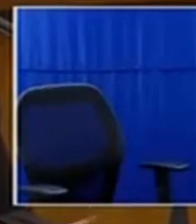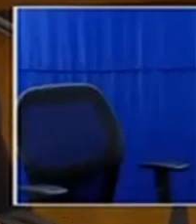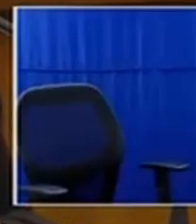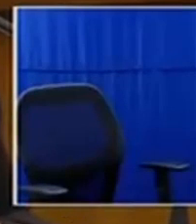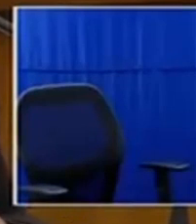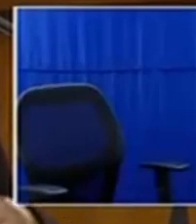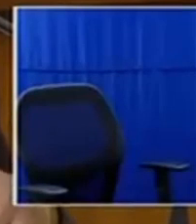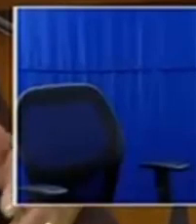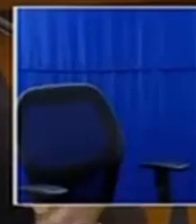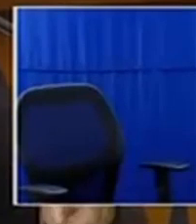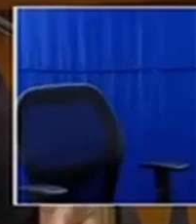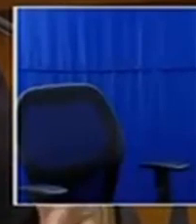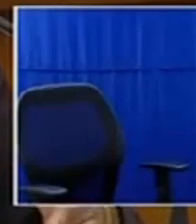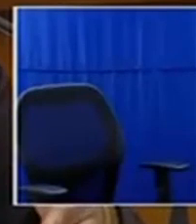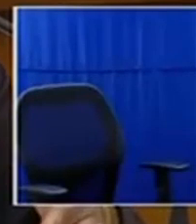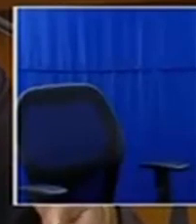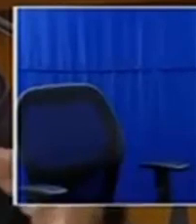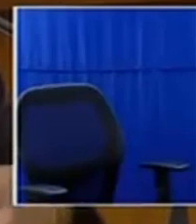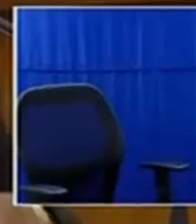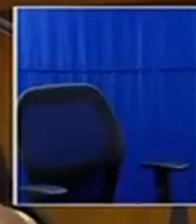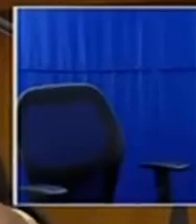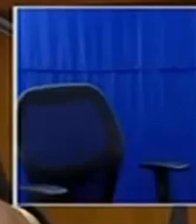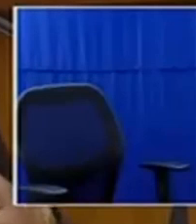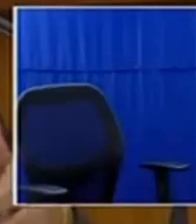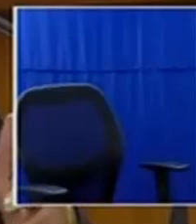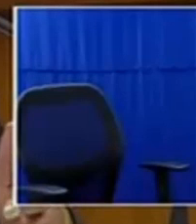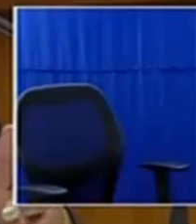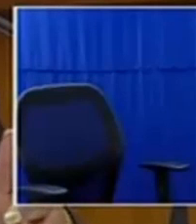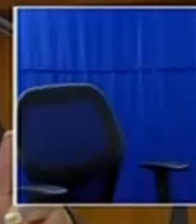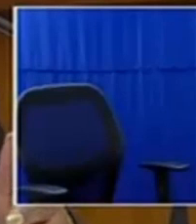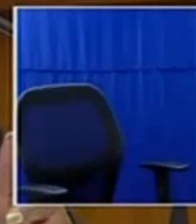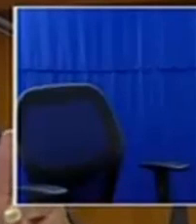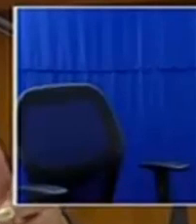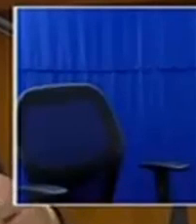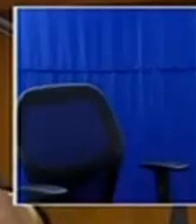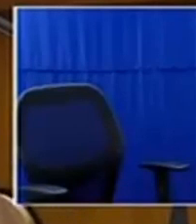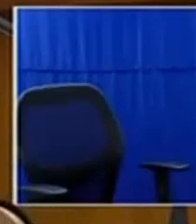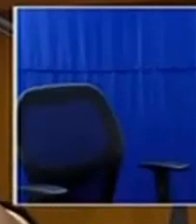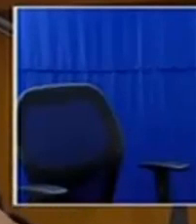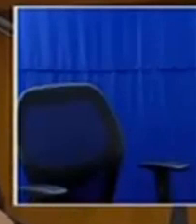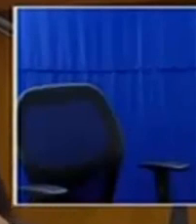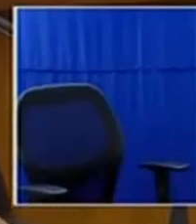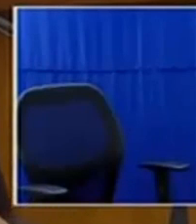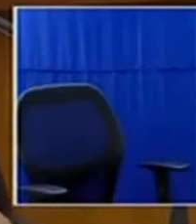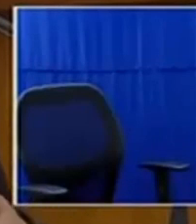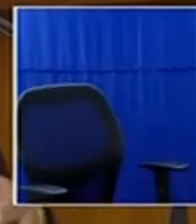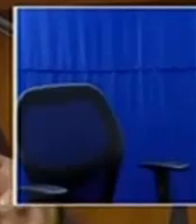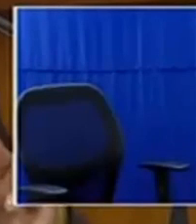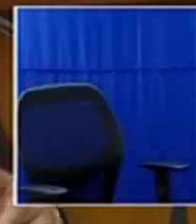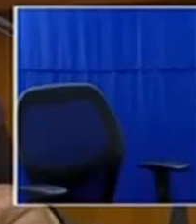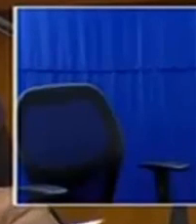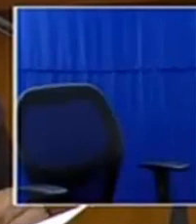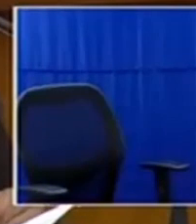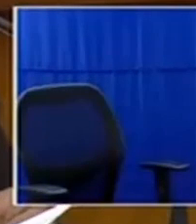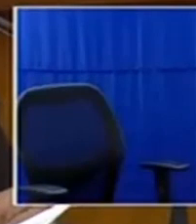the bedrock of the ANC in Parliament. We would not have had all these achievements had we not had